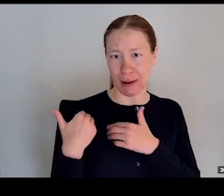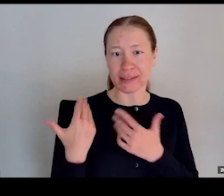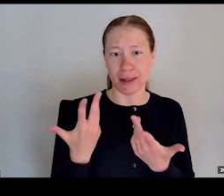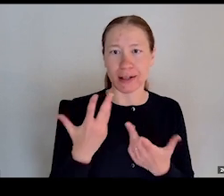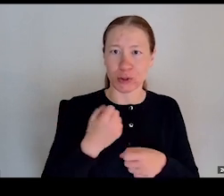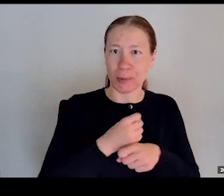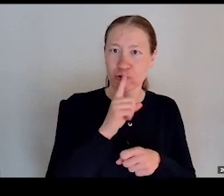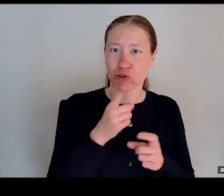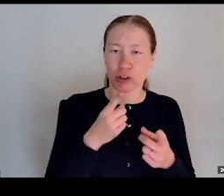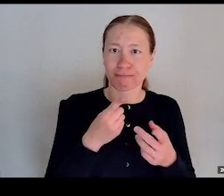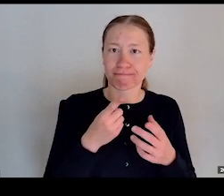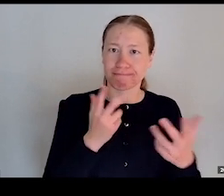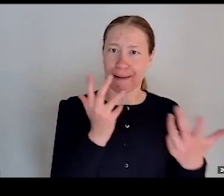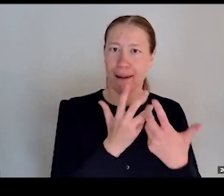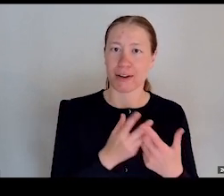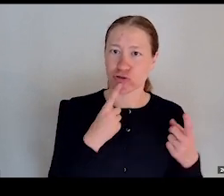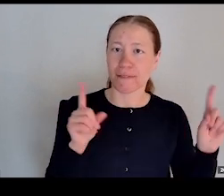are effective.